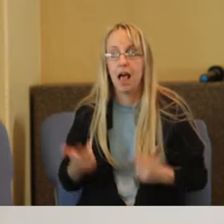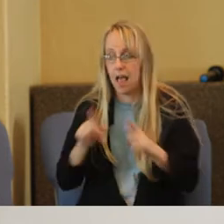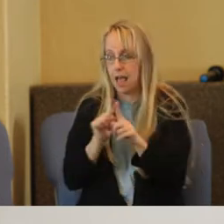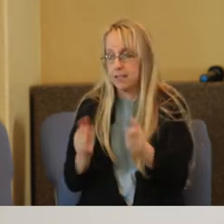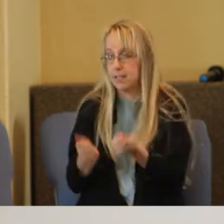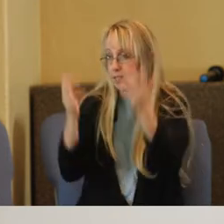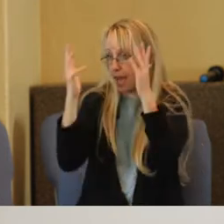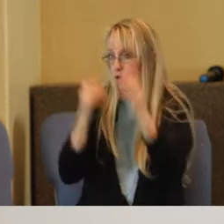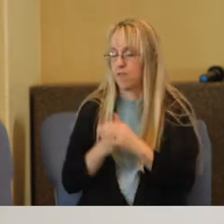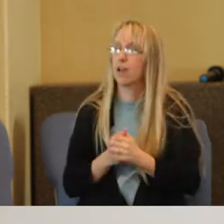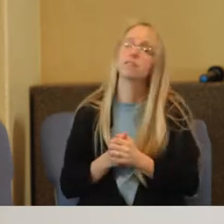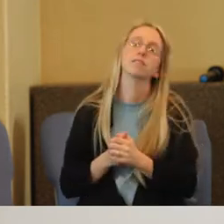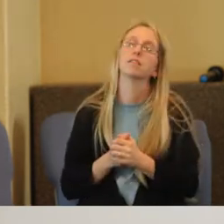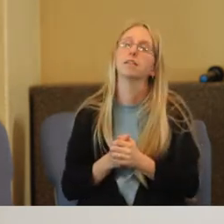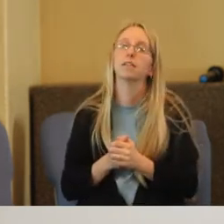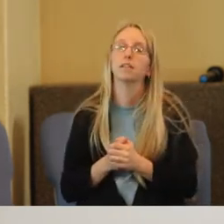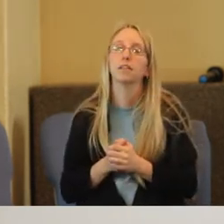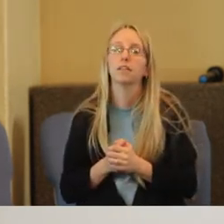sacrifice. So